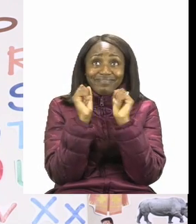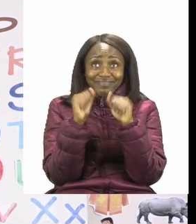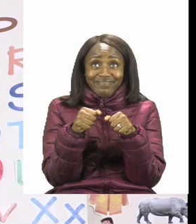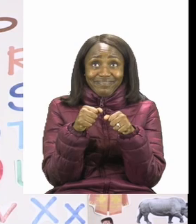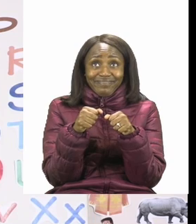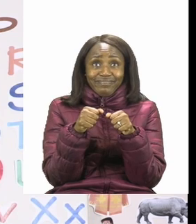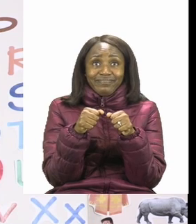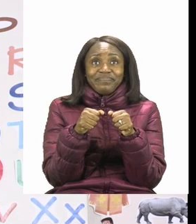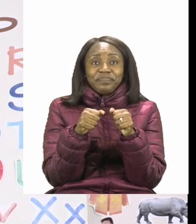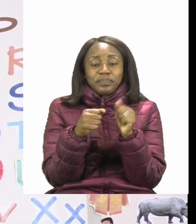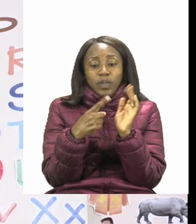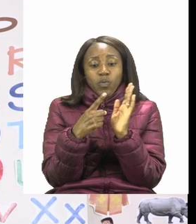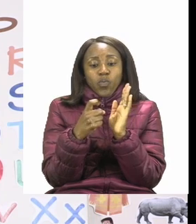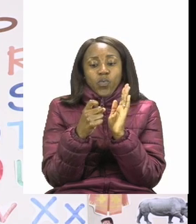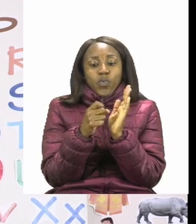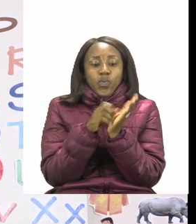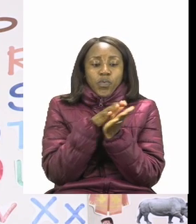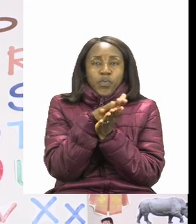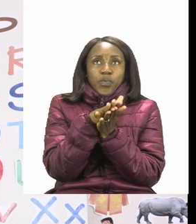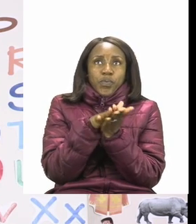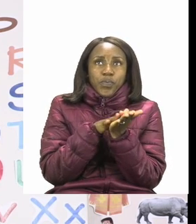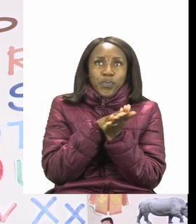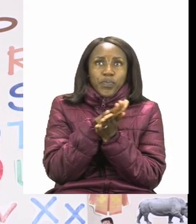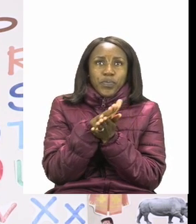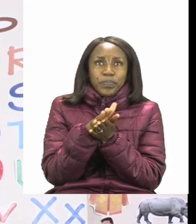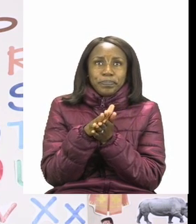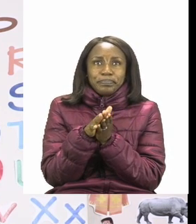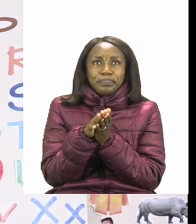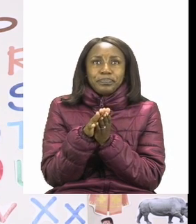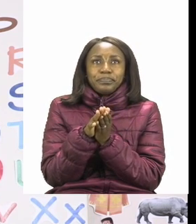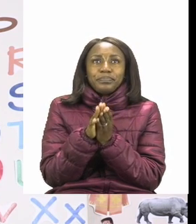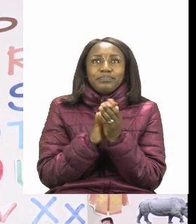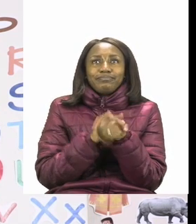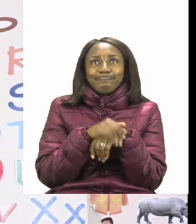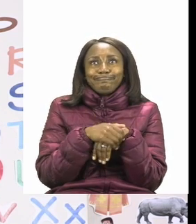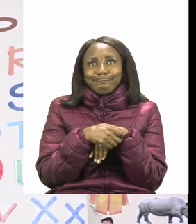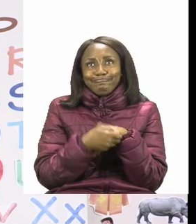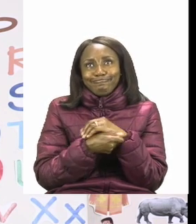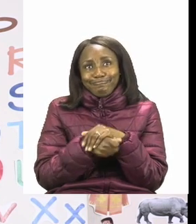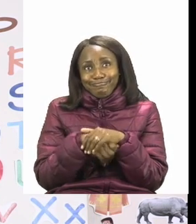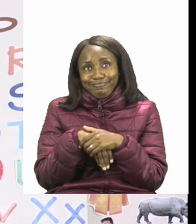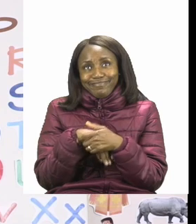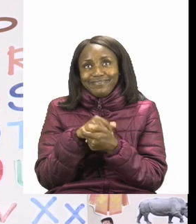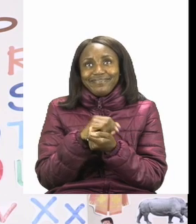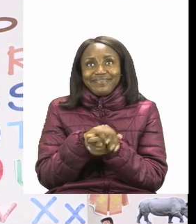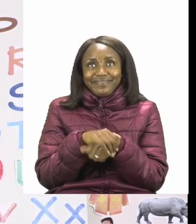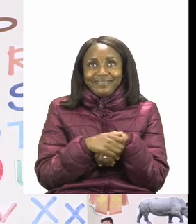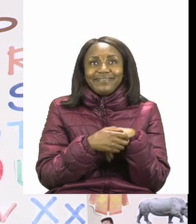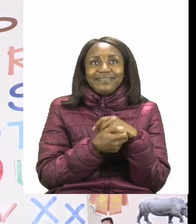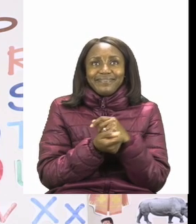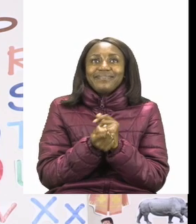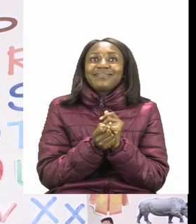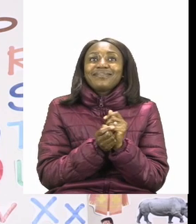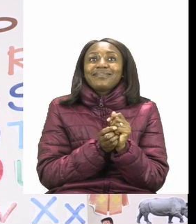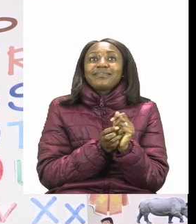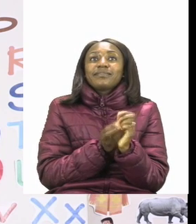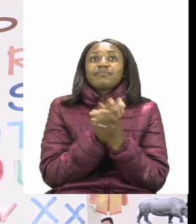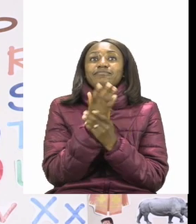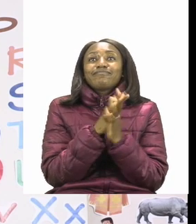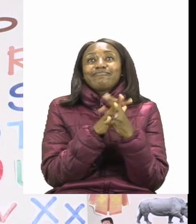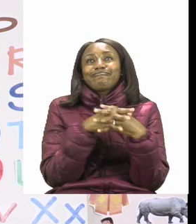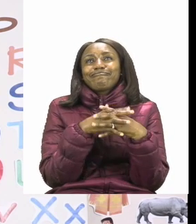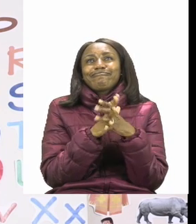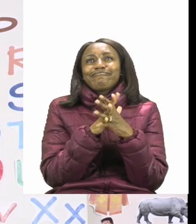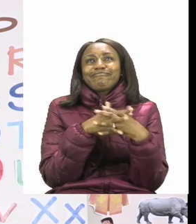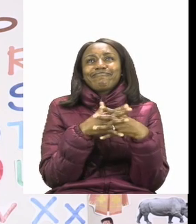sanitizer and we rub inside our hands, around our hands, in between